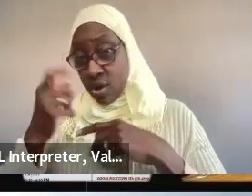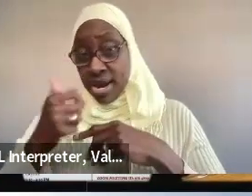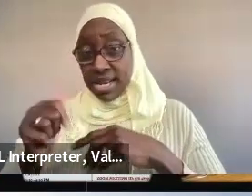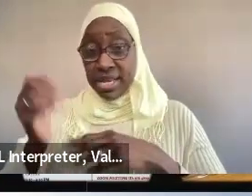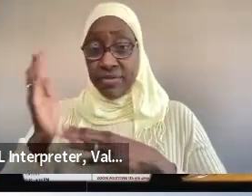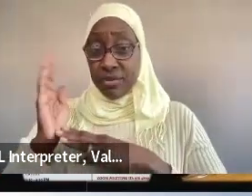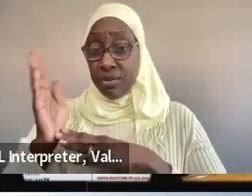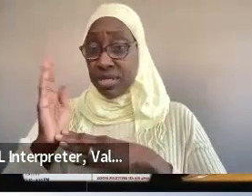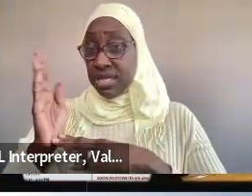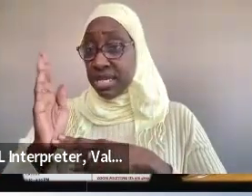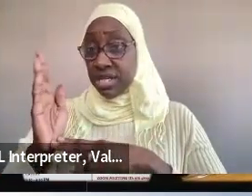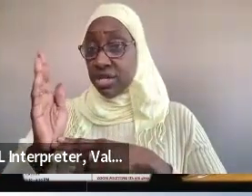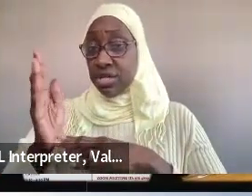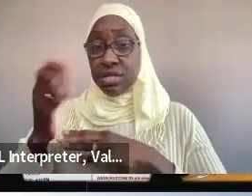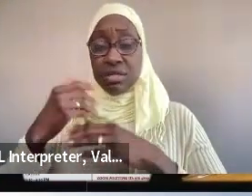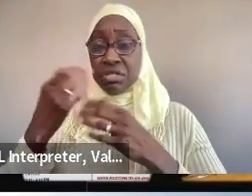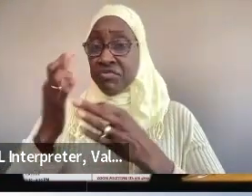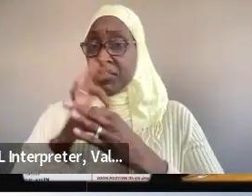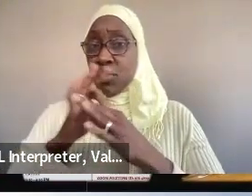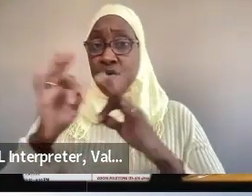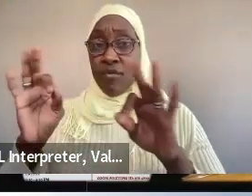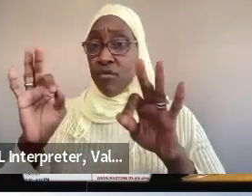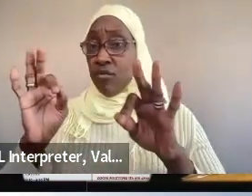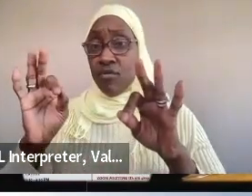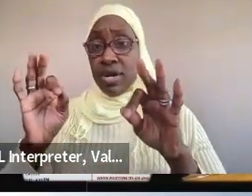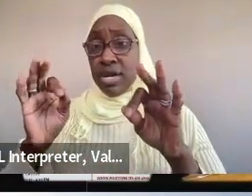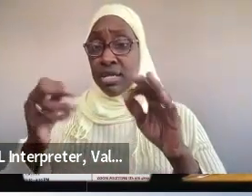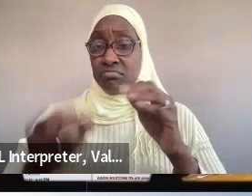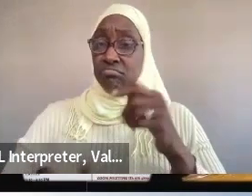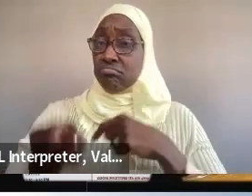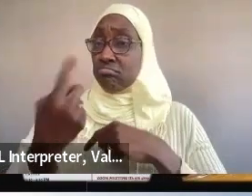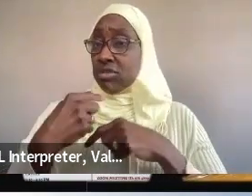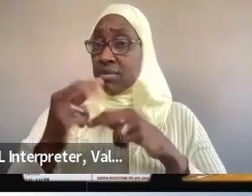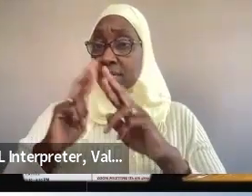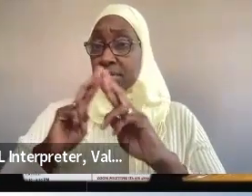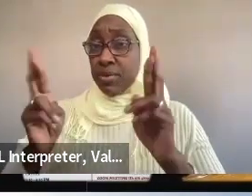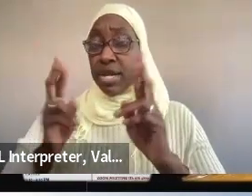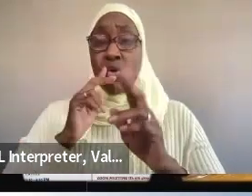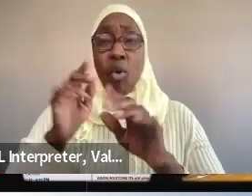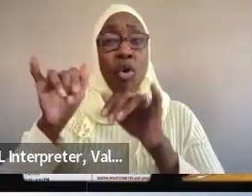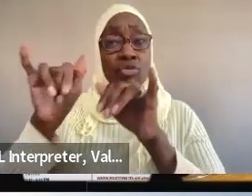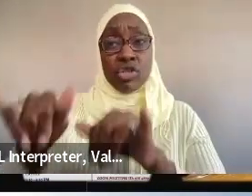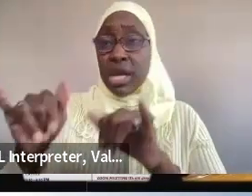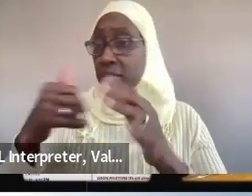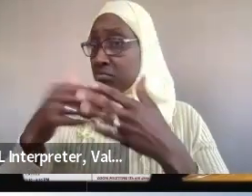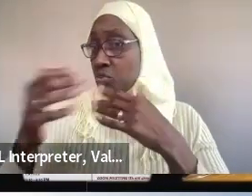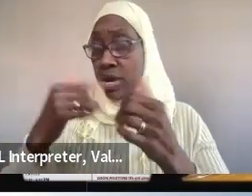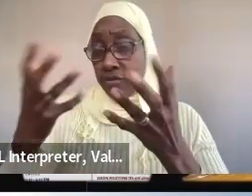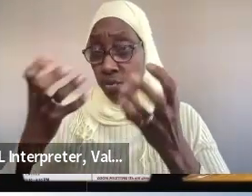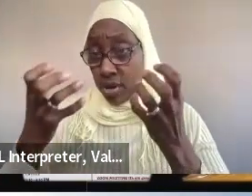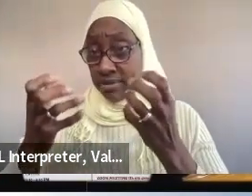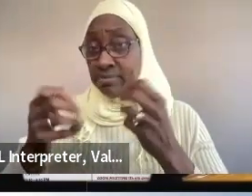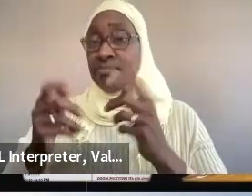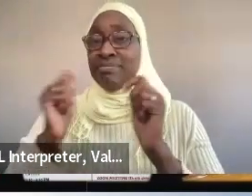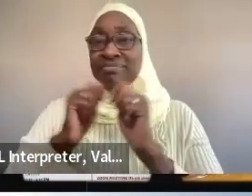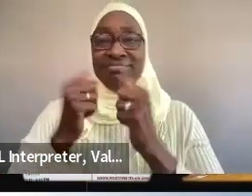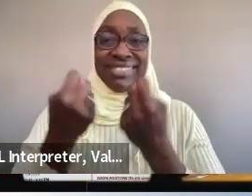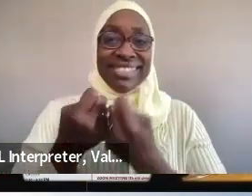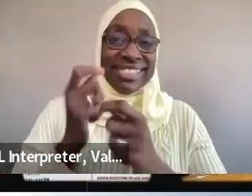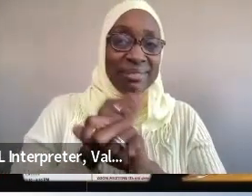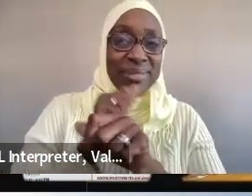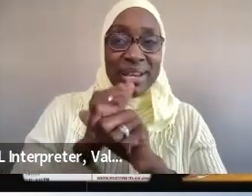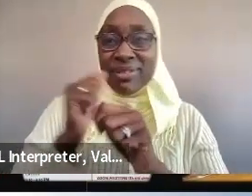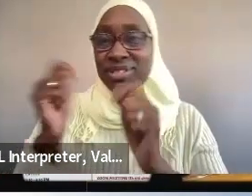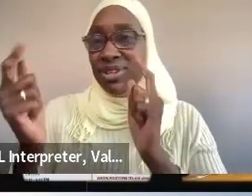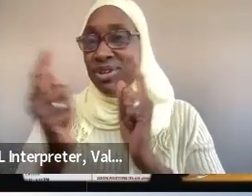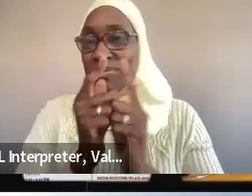questions, then feel free to just like come up and be ready for that. Or if you want to stay where you are, that's cool, whatever you want. Yeah, it's a team effort today, so you're meeting a lot of